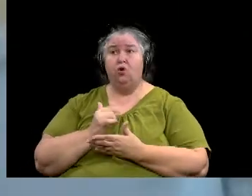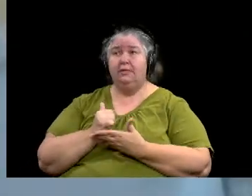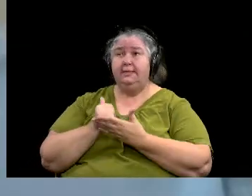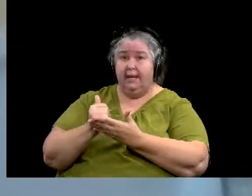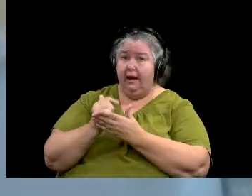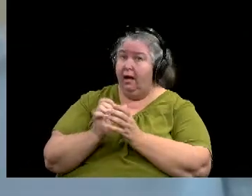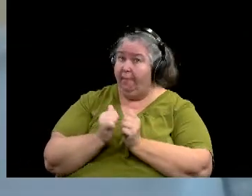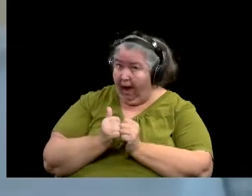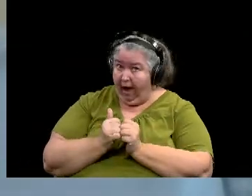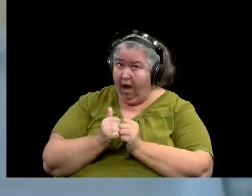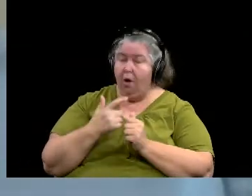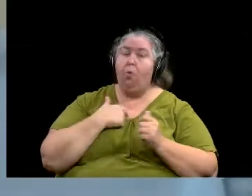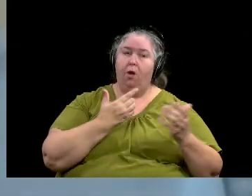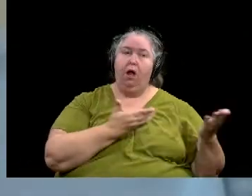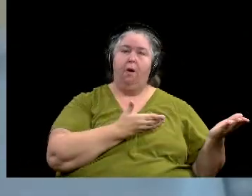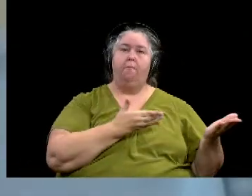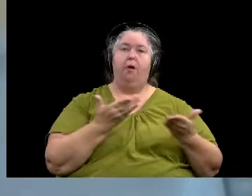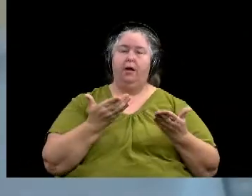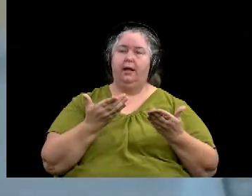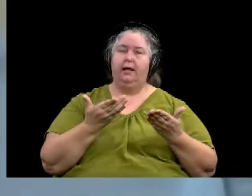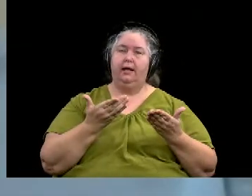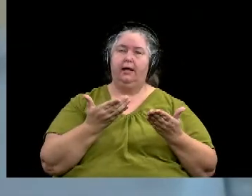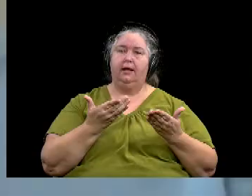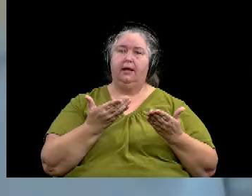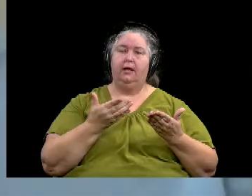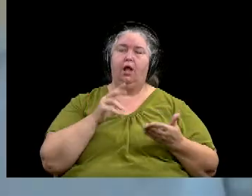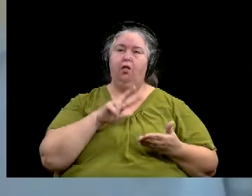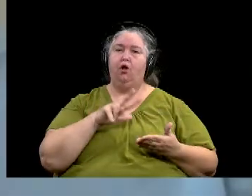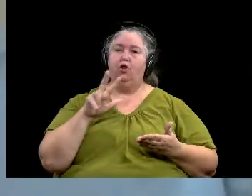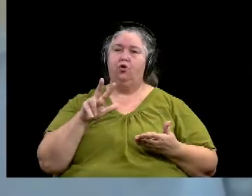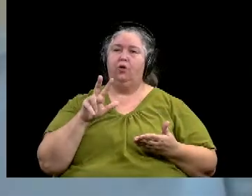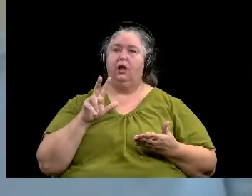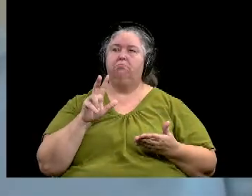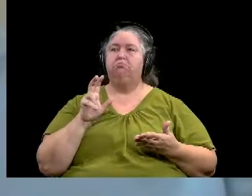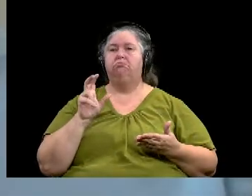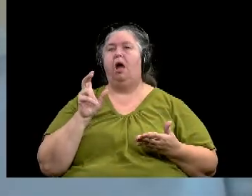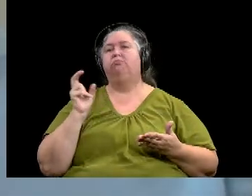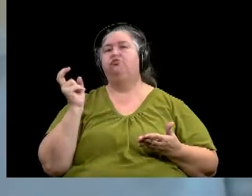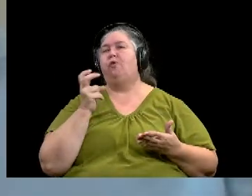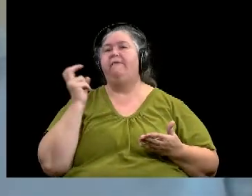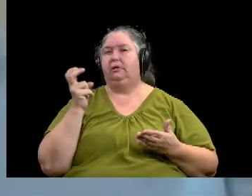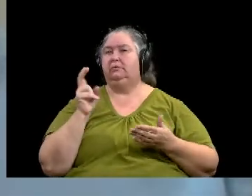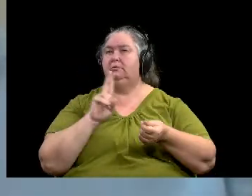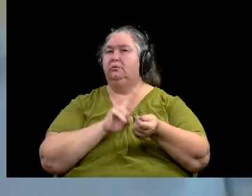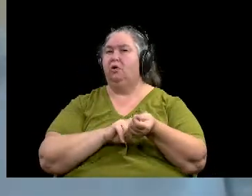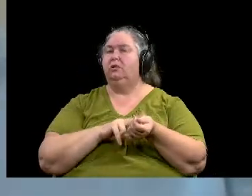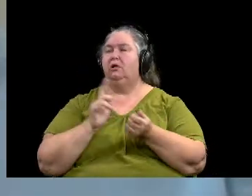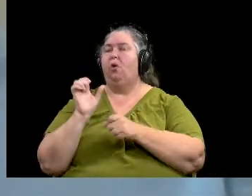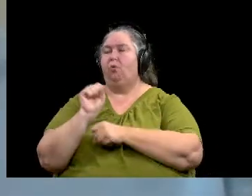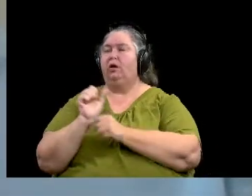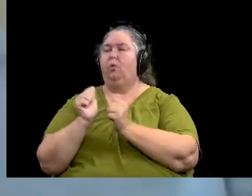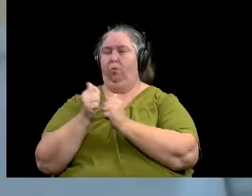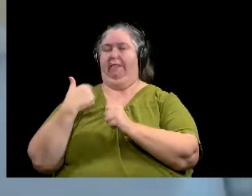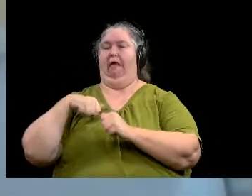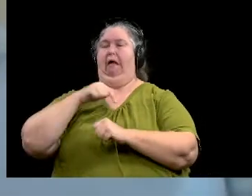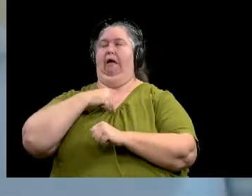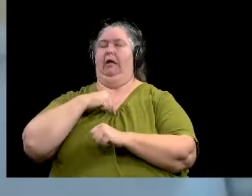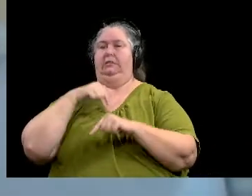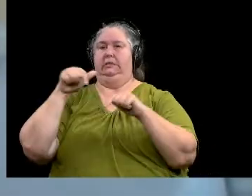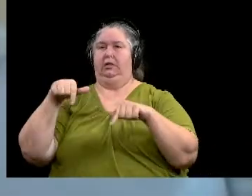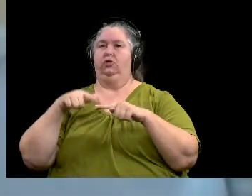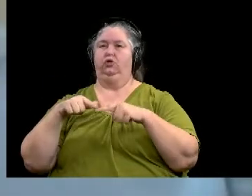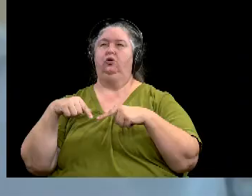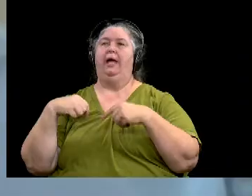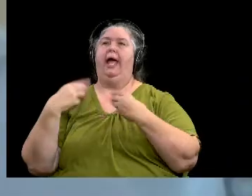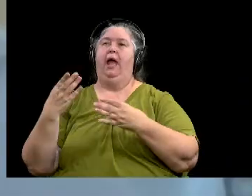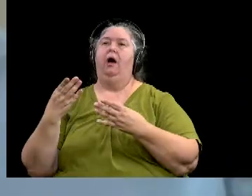that are now working within our hospital to help give some relief to our care teams. And we have